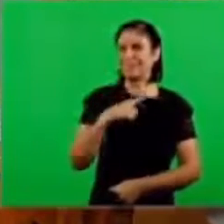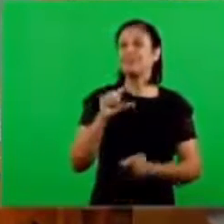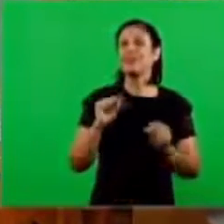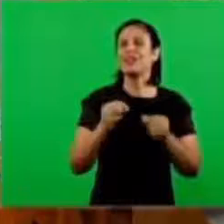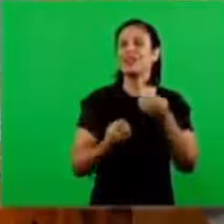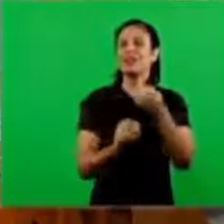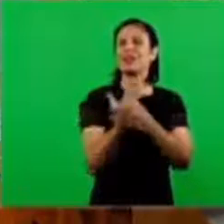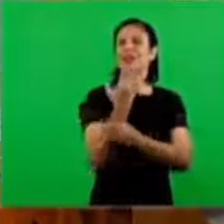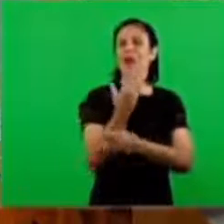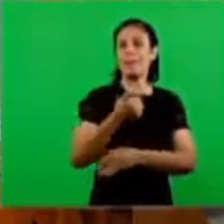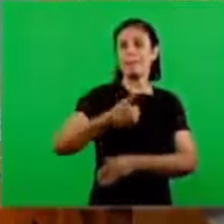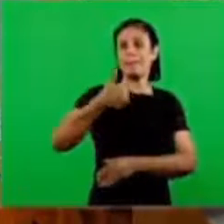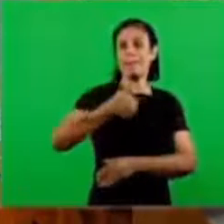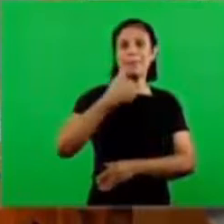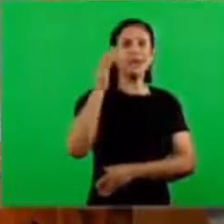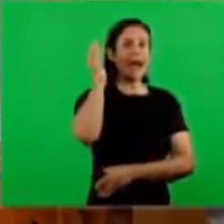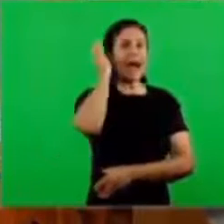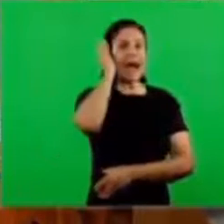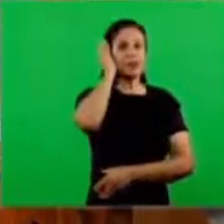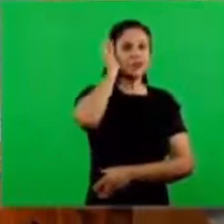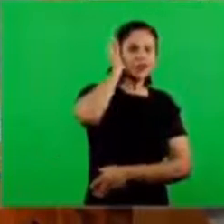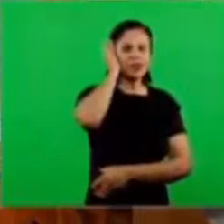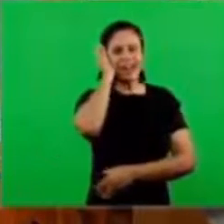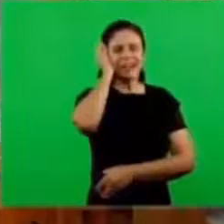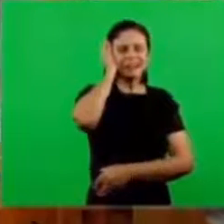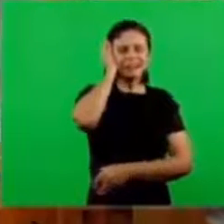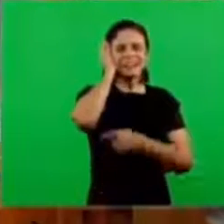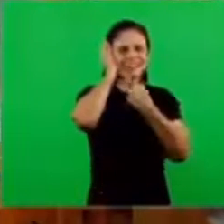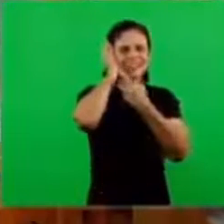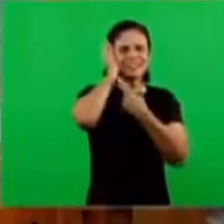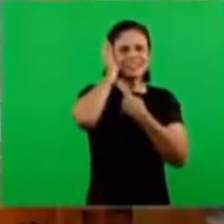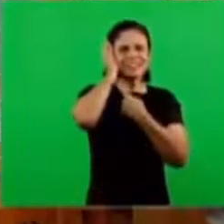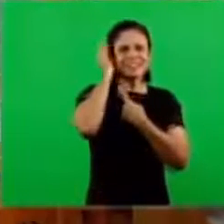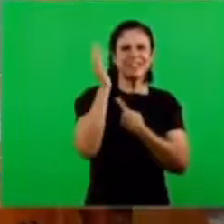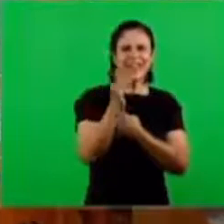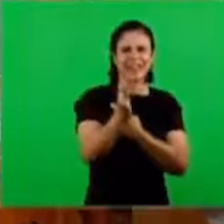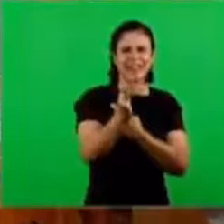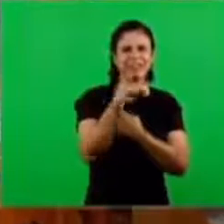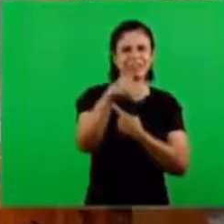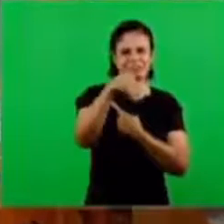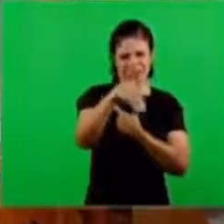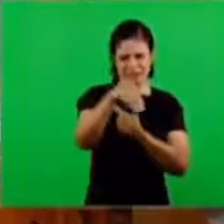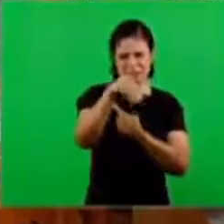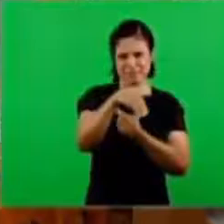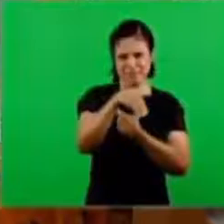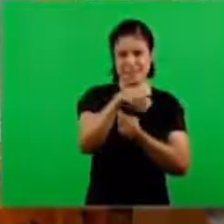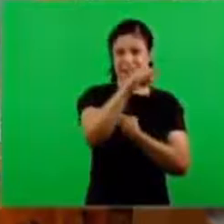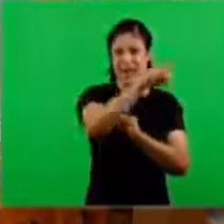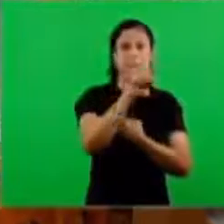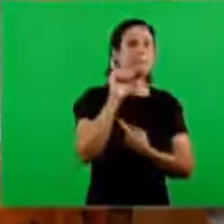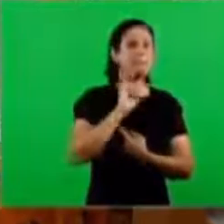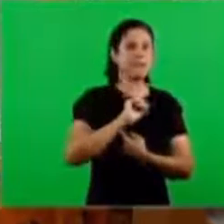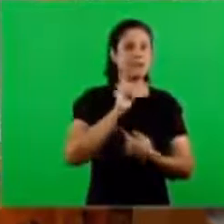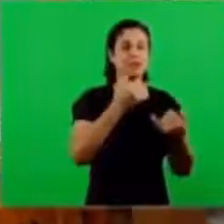there was an inauguration of our first radio station,